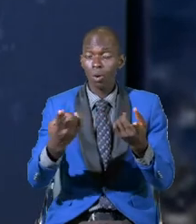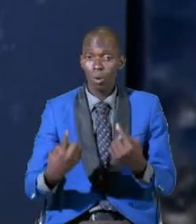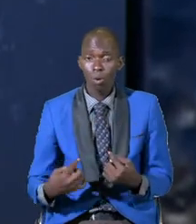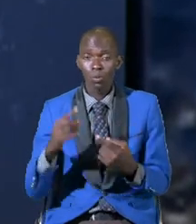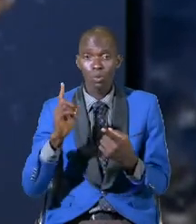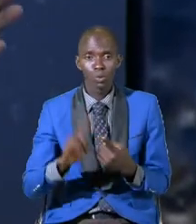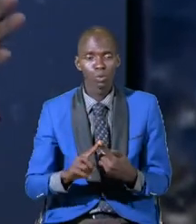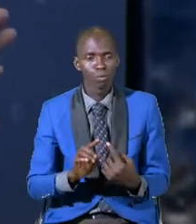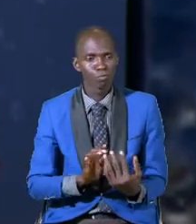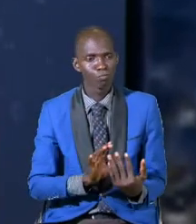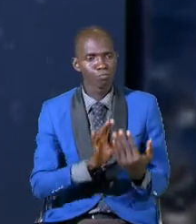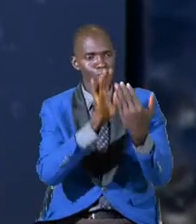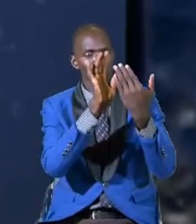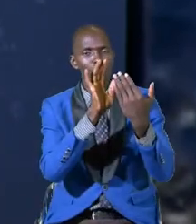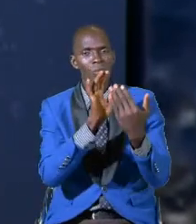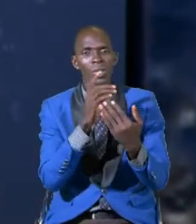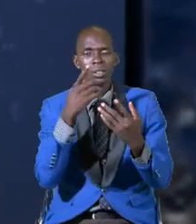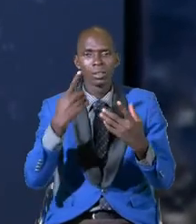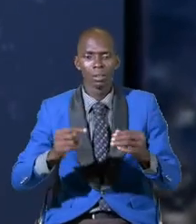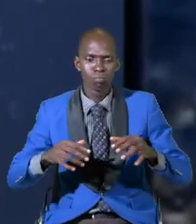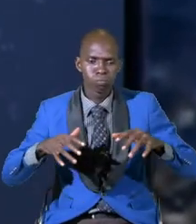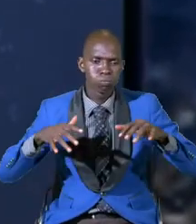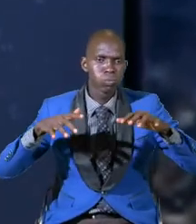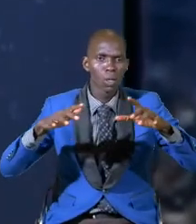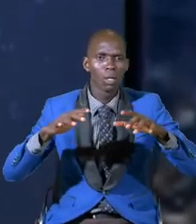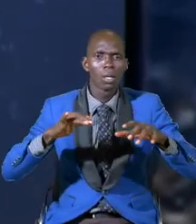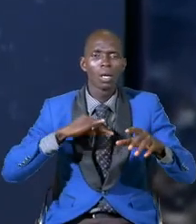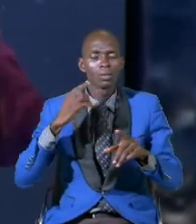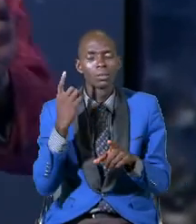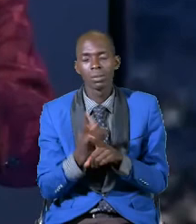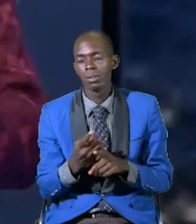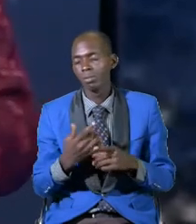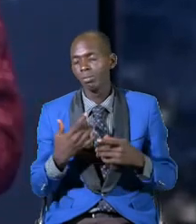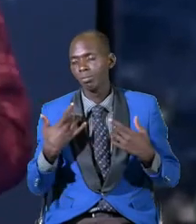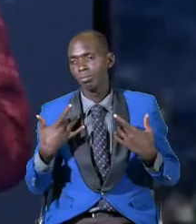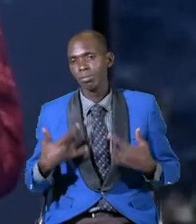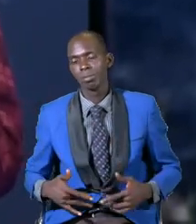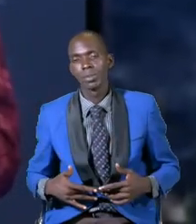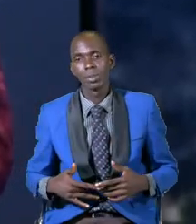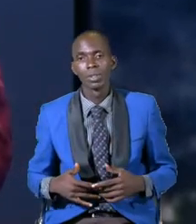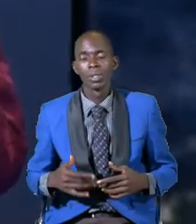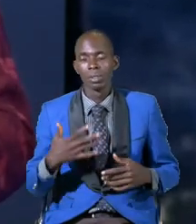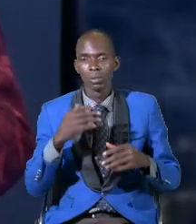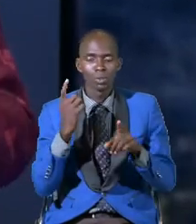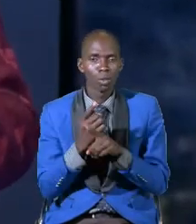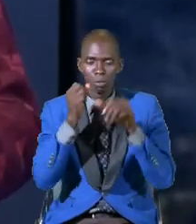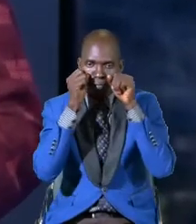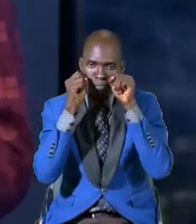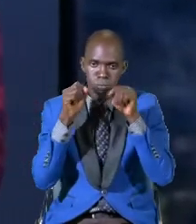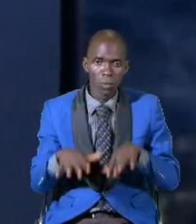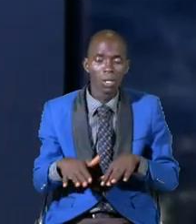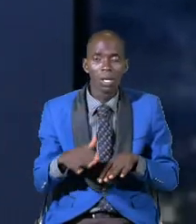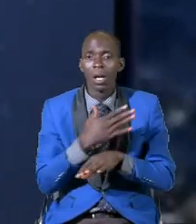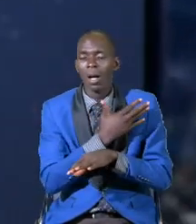crowd or to face your class, you just pass out because there was no courage and the